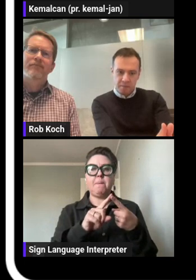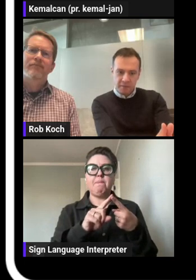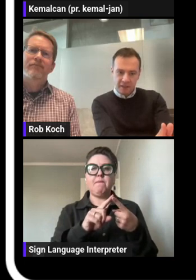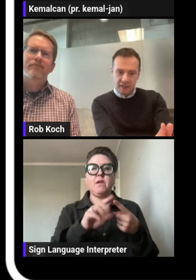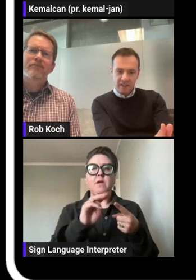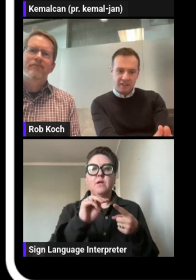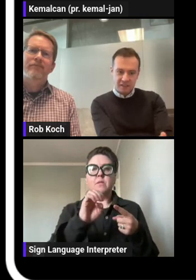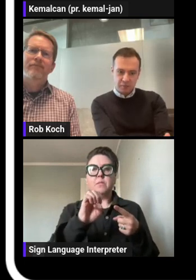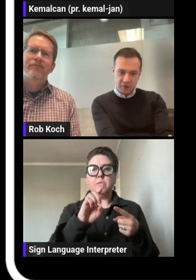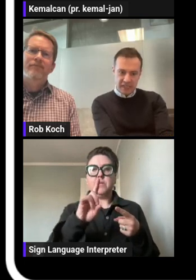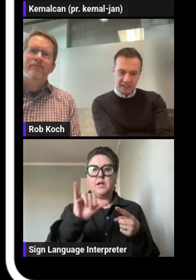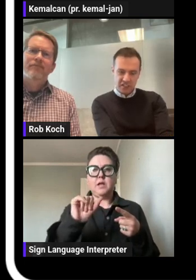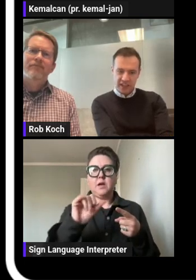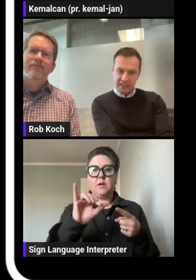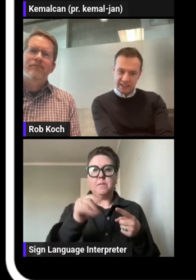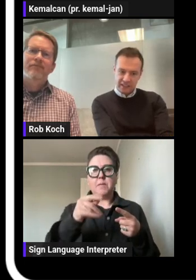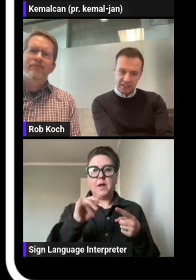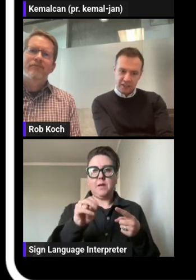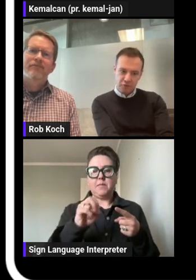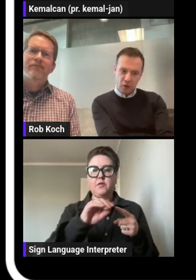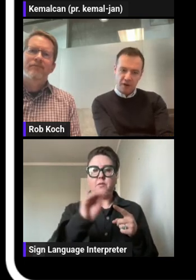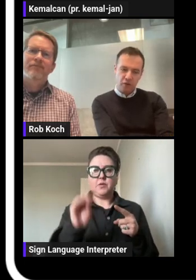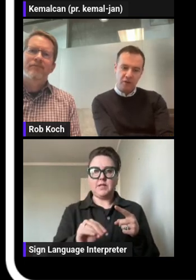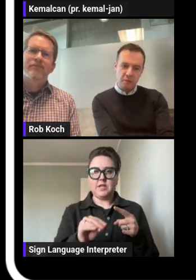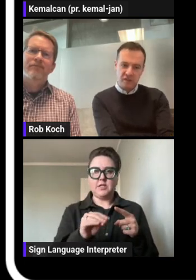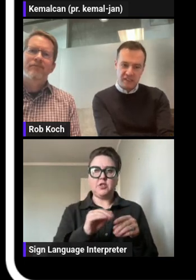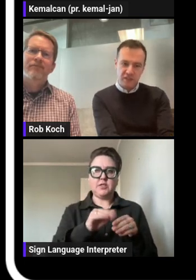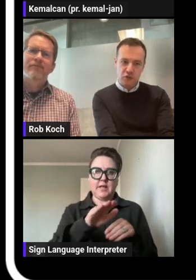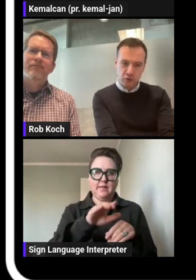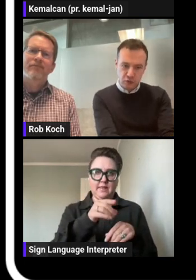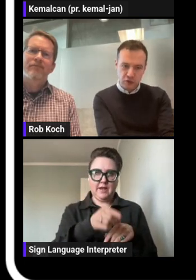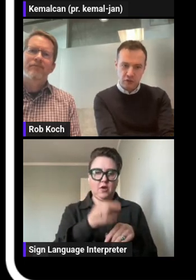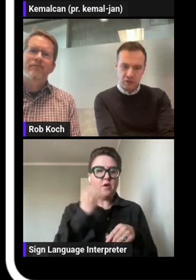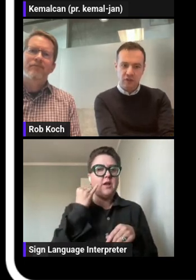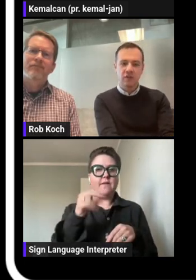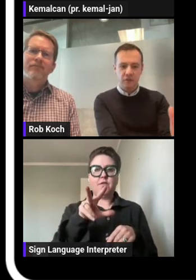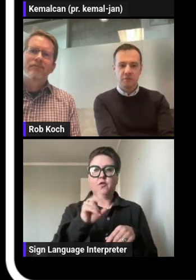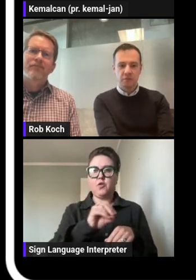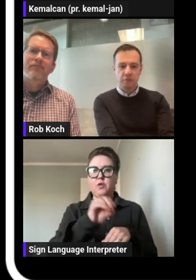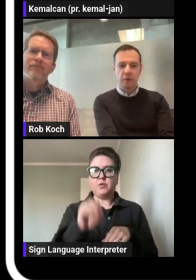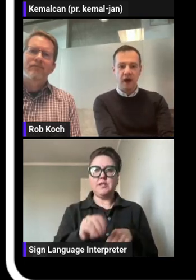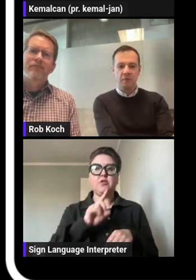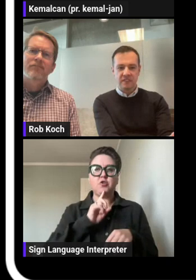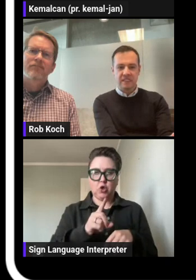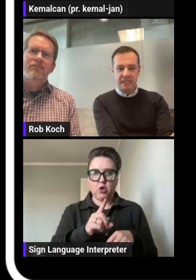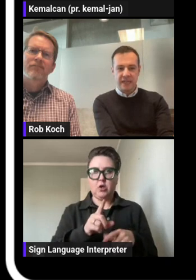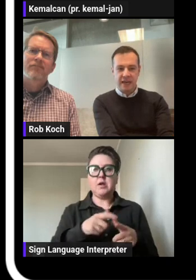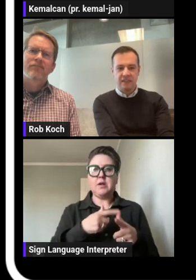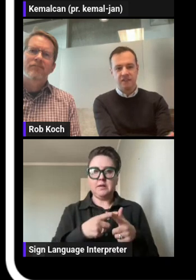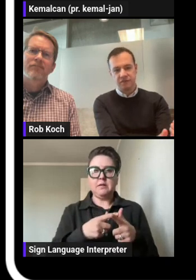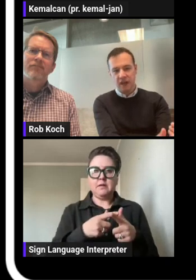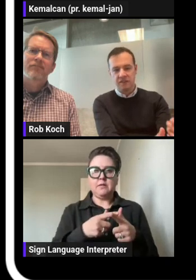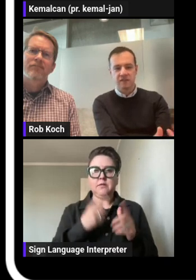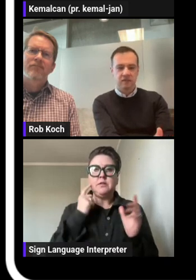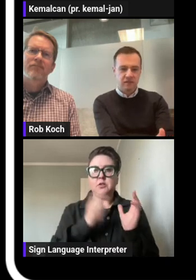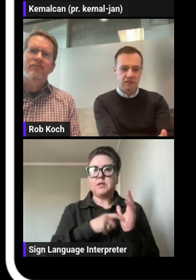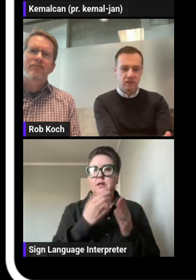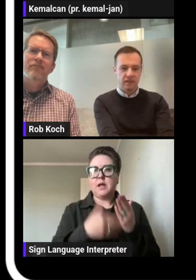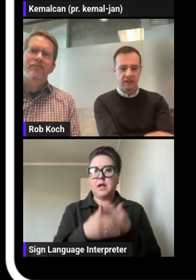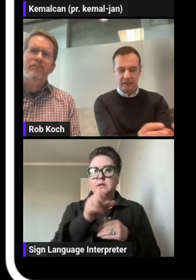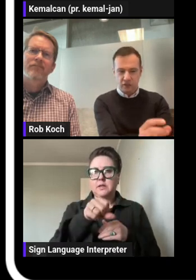pipe, there's a percentage. If you are 30% sure, detect the hand. If